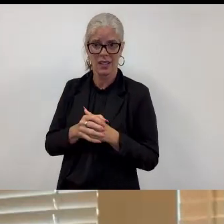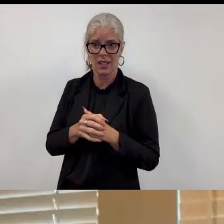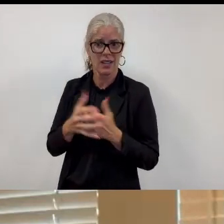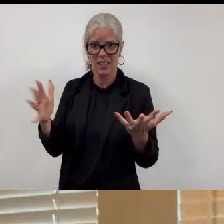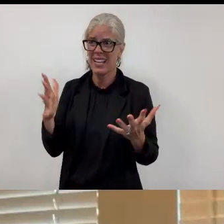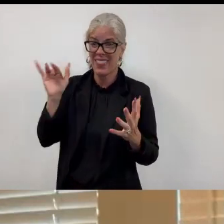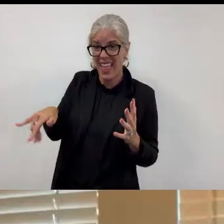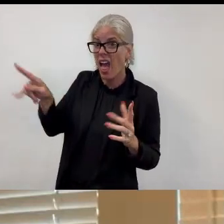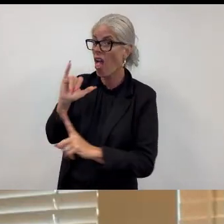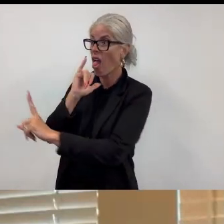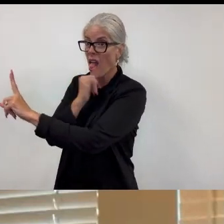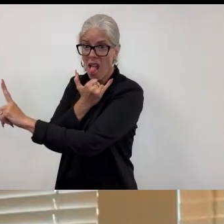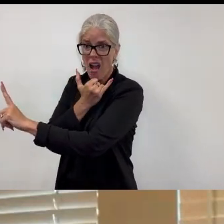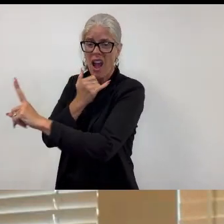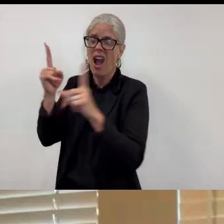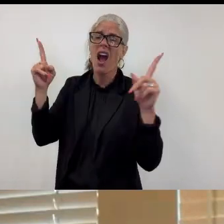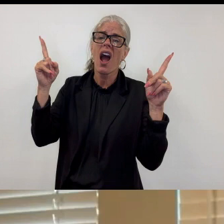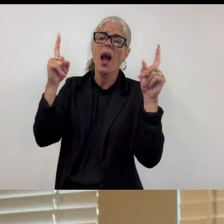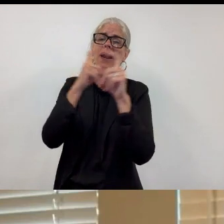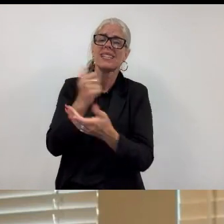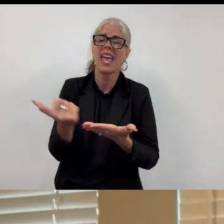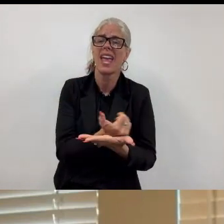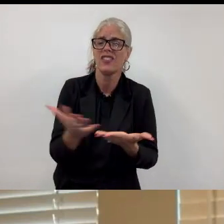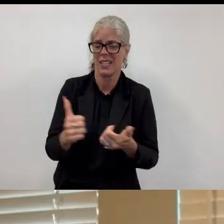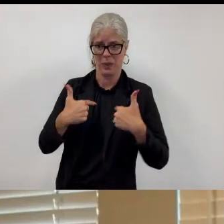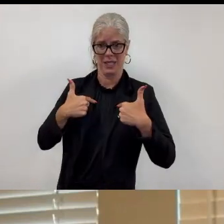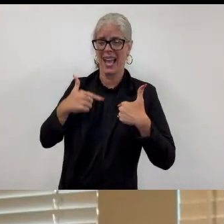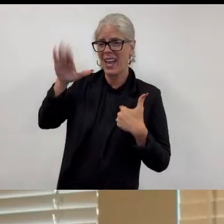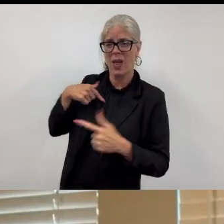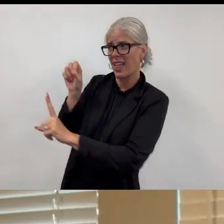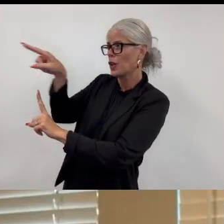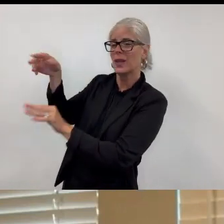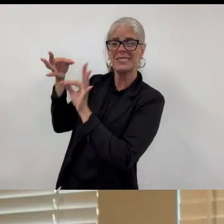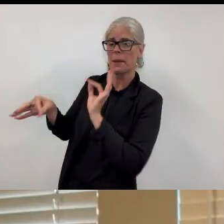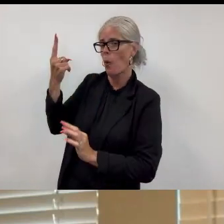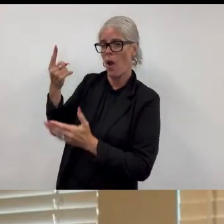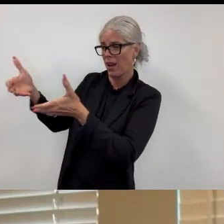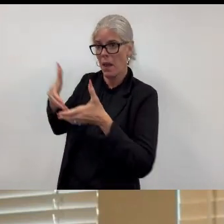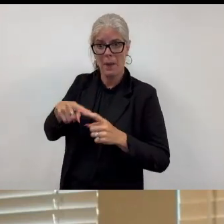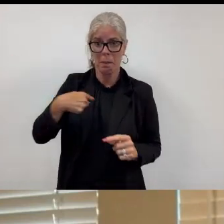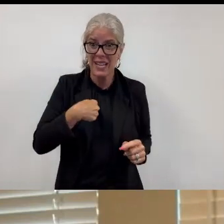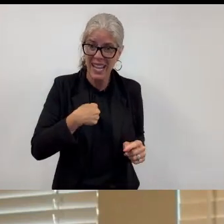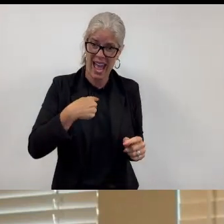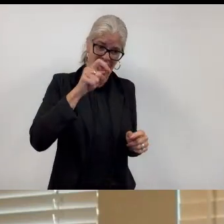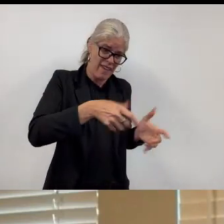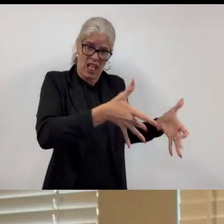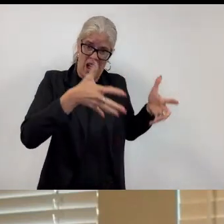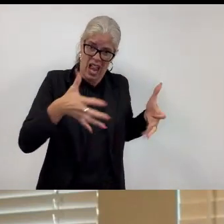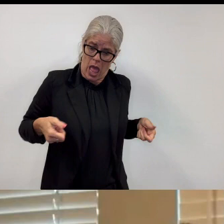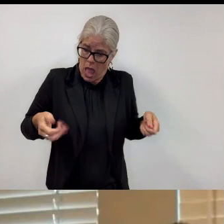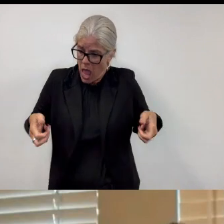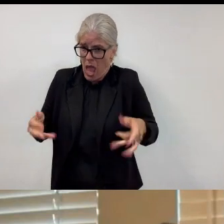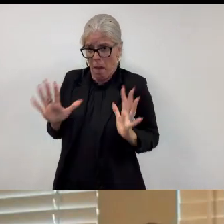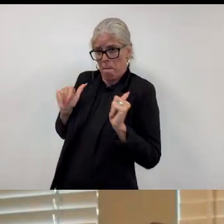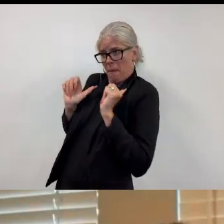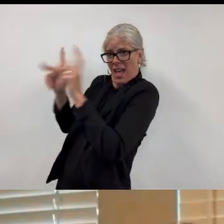complication that is, coming down from that little mistake that happened, whether it's, trying to get this large box back